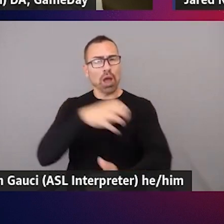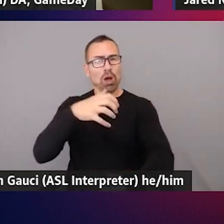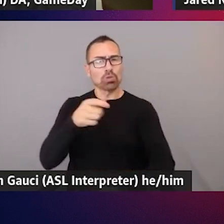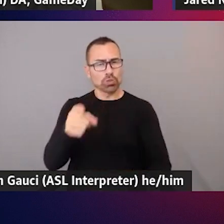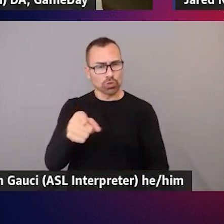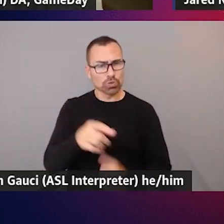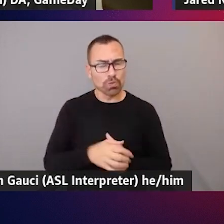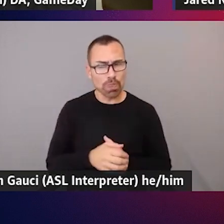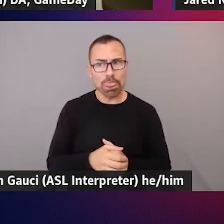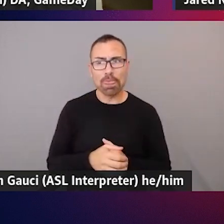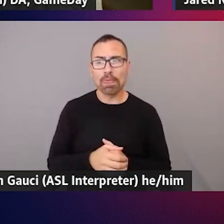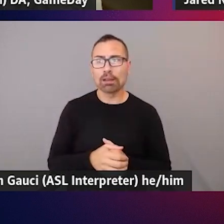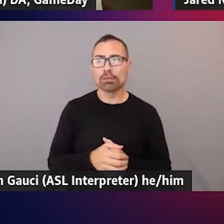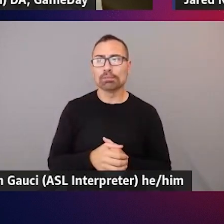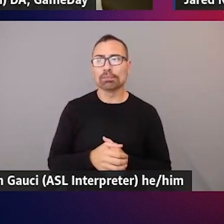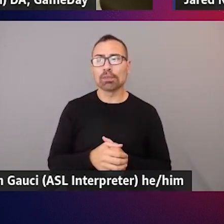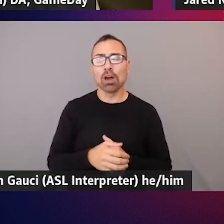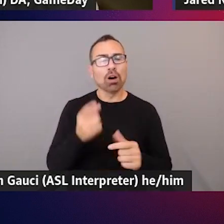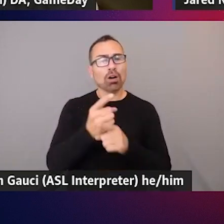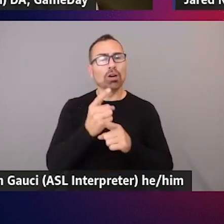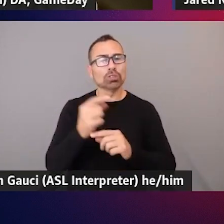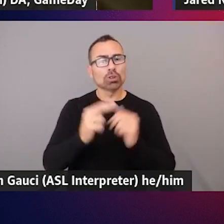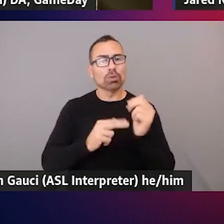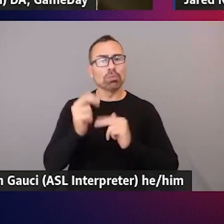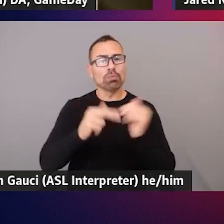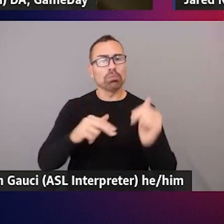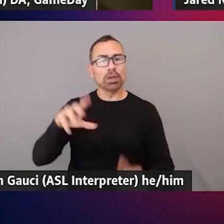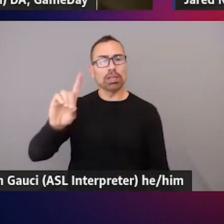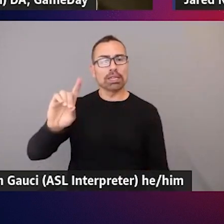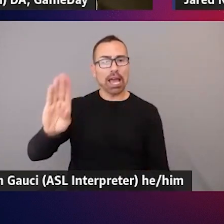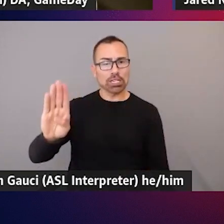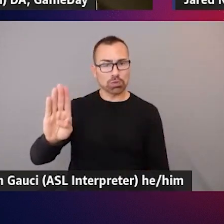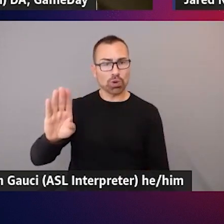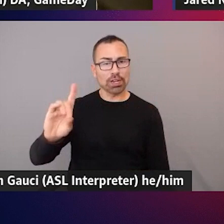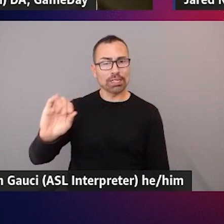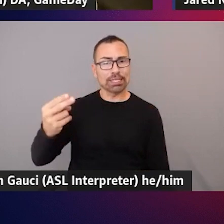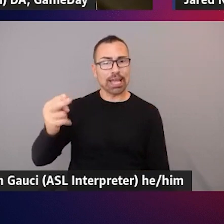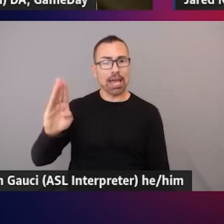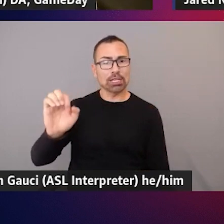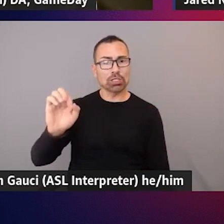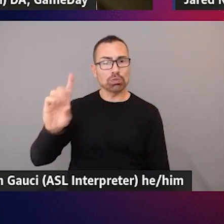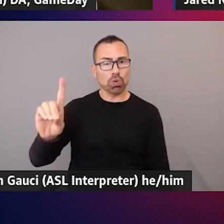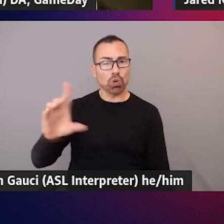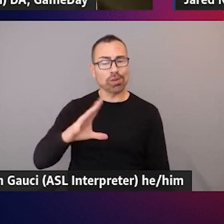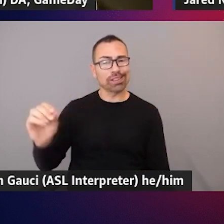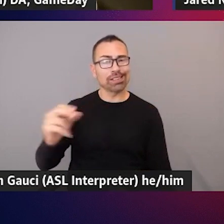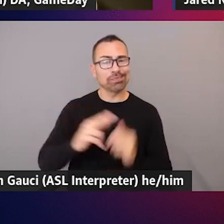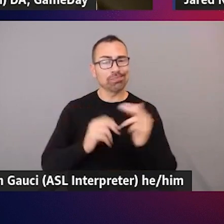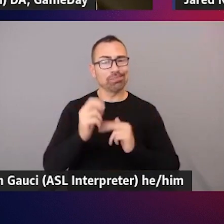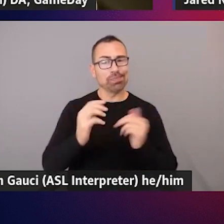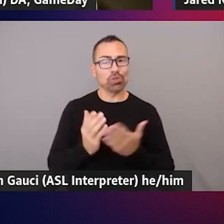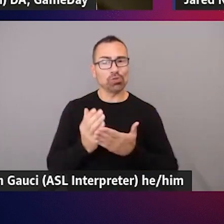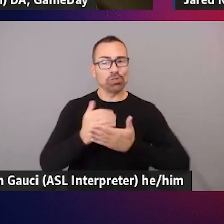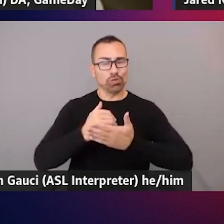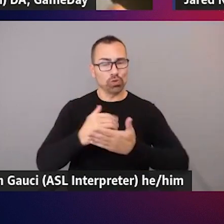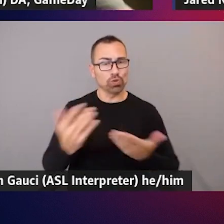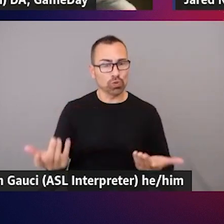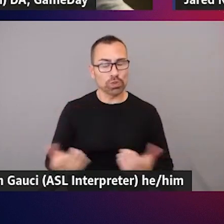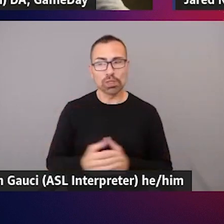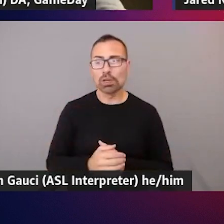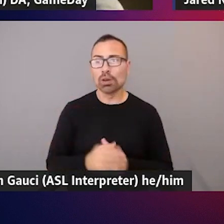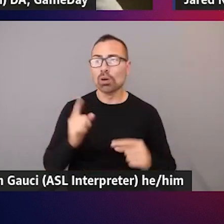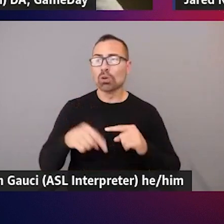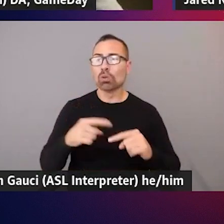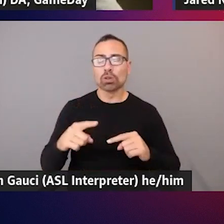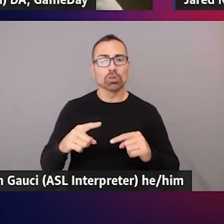And then, build dashboards and do dashboard reviews. So when once you start emitting this data,